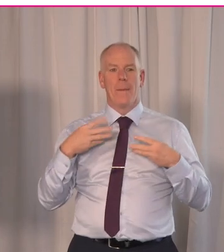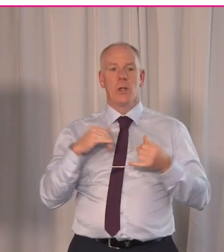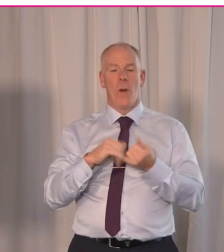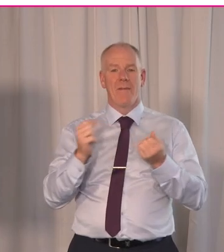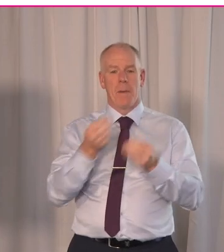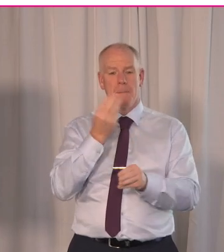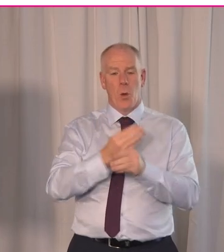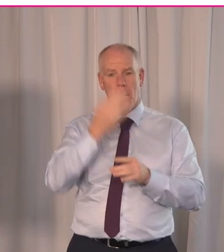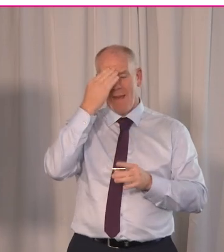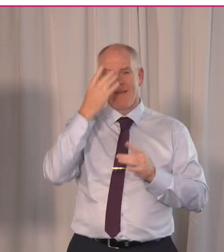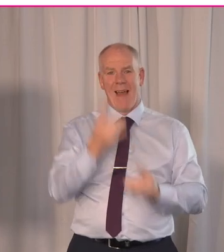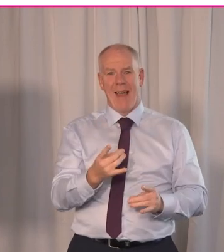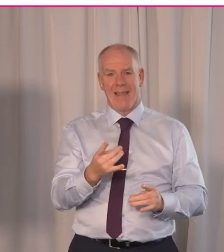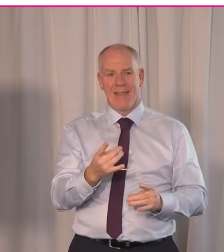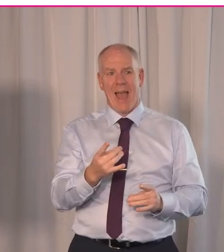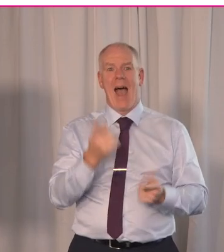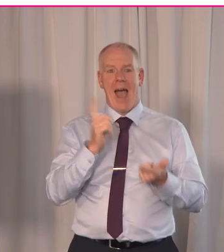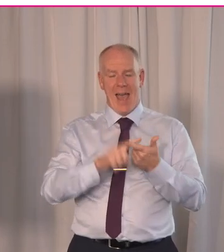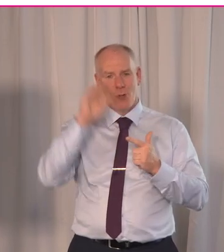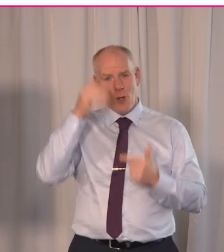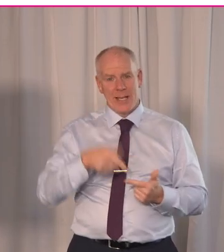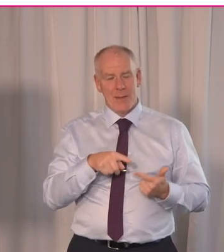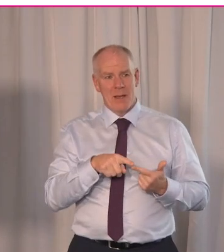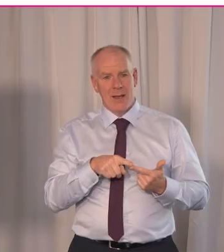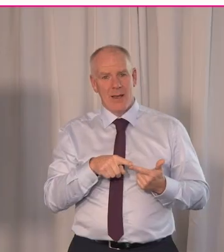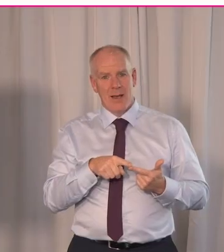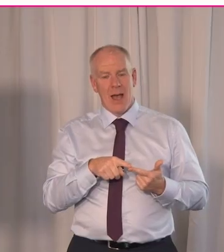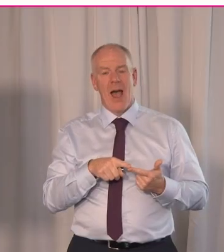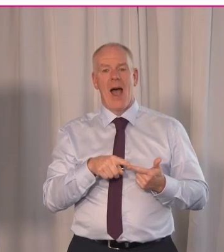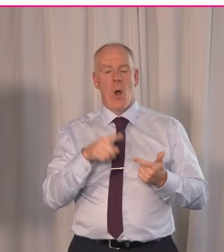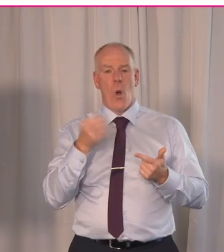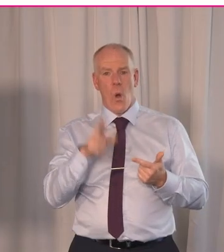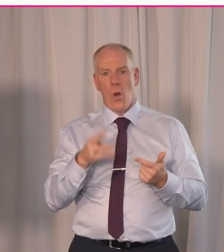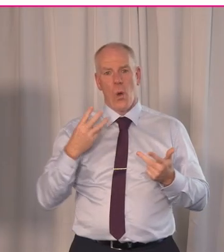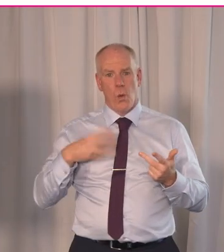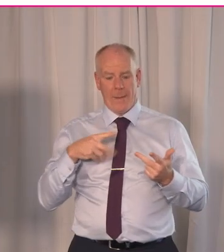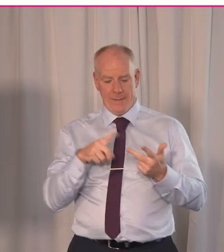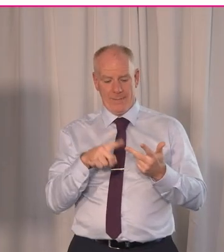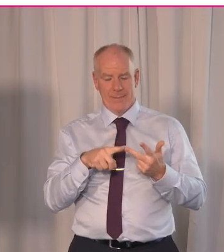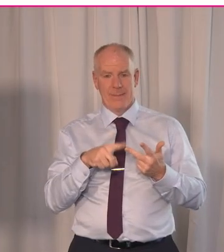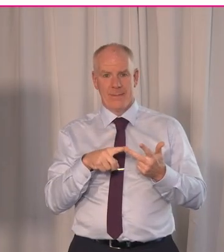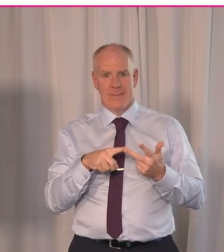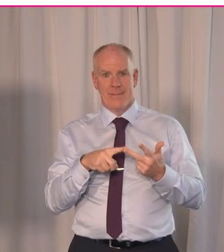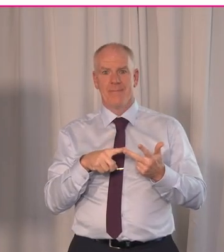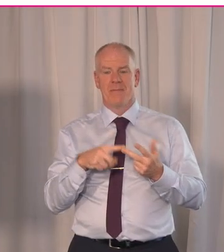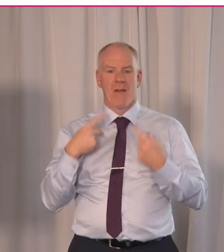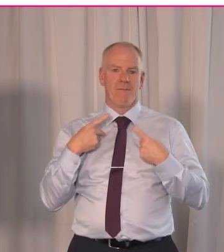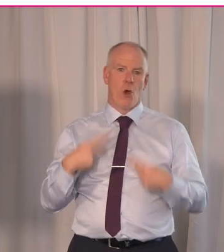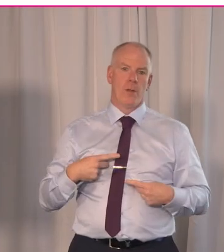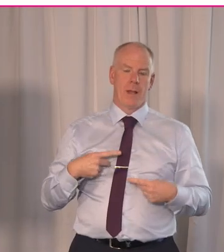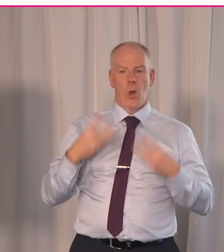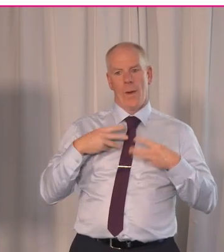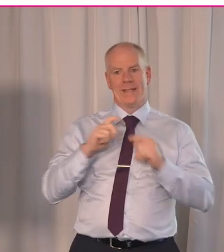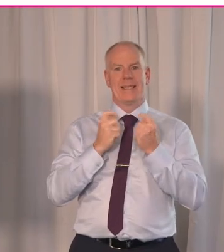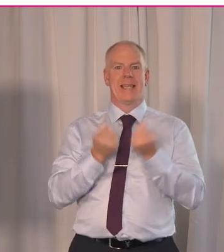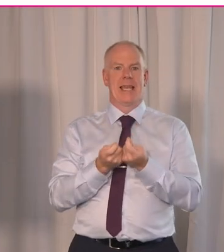mental health, who were also autistic, and for women who were under the vulnerable women's team, so